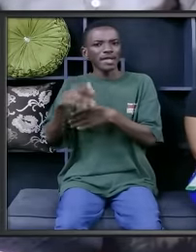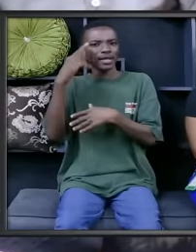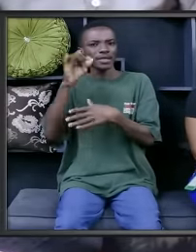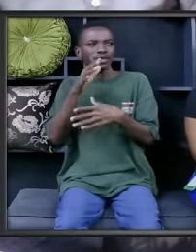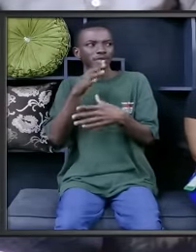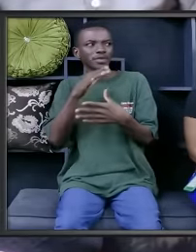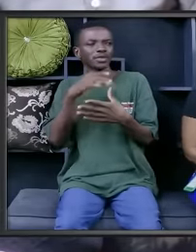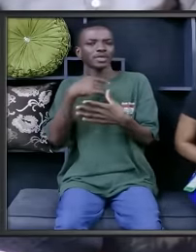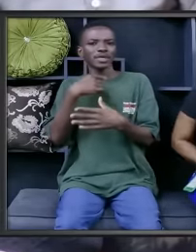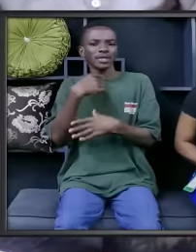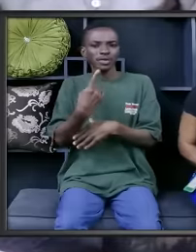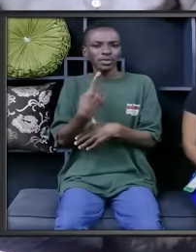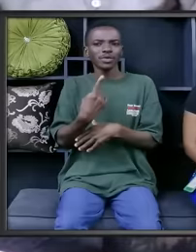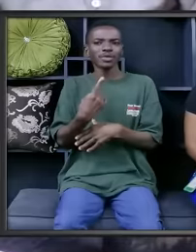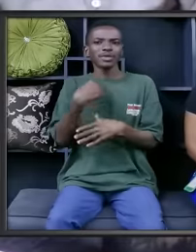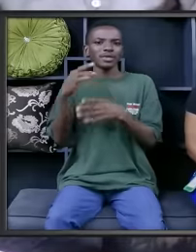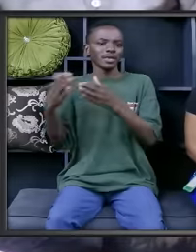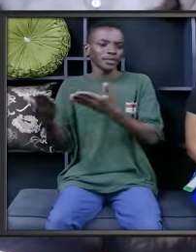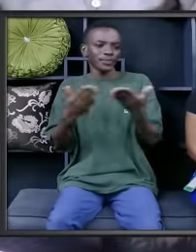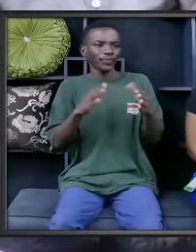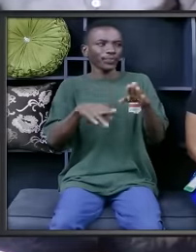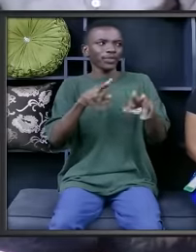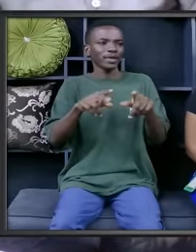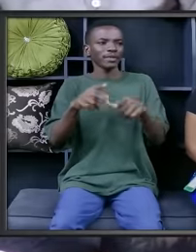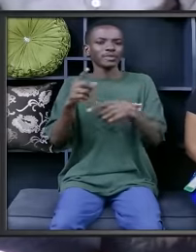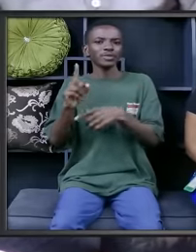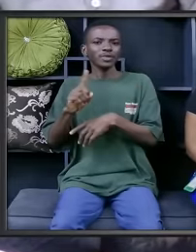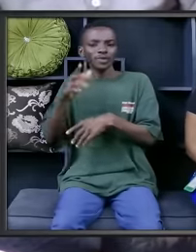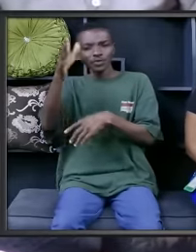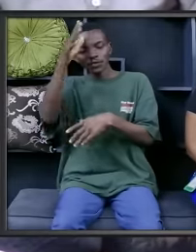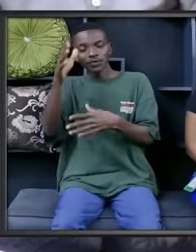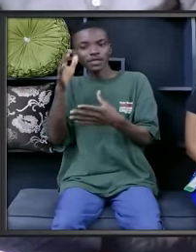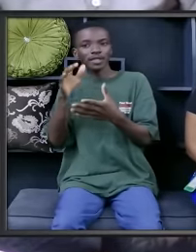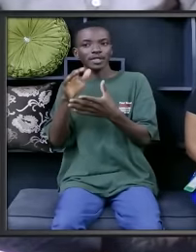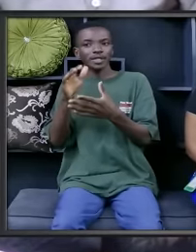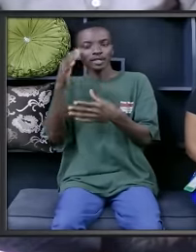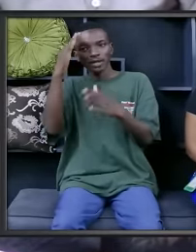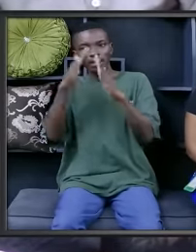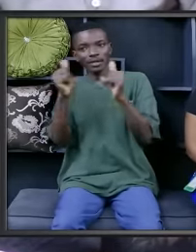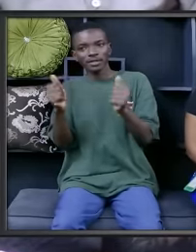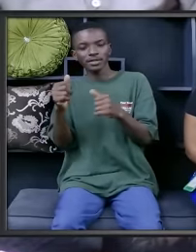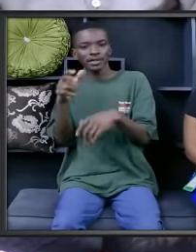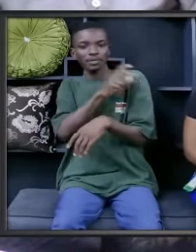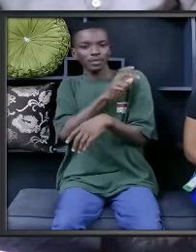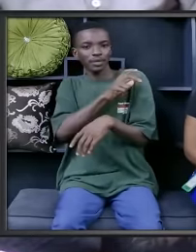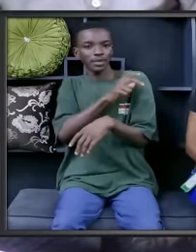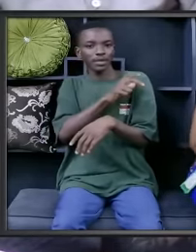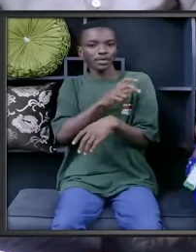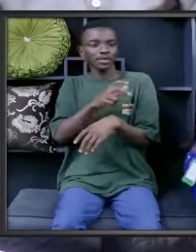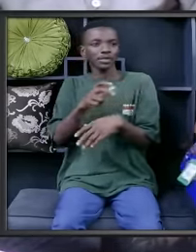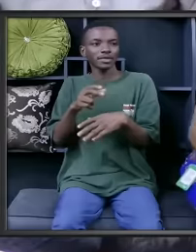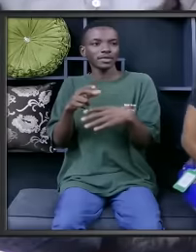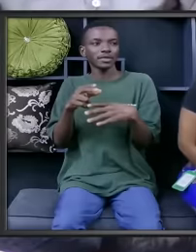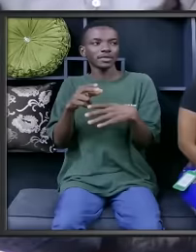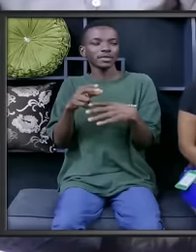don't talk that thing, my people can't carry me waka. Go our my father house. Mm-hmm. Because my father na policeman na superintendent